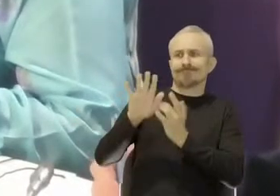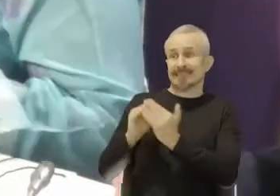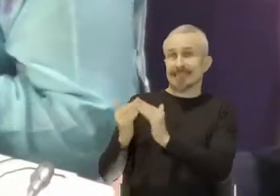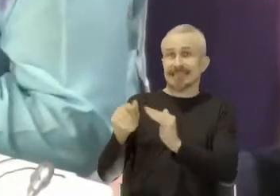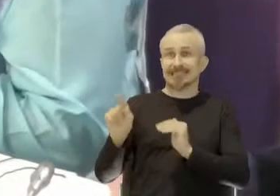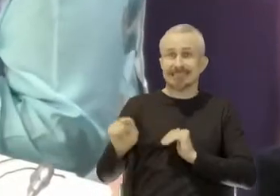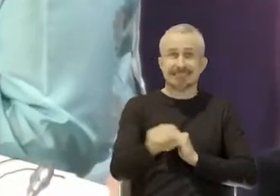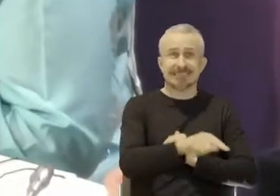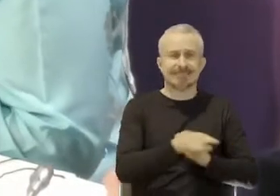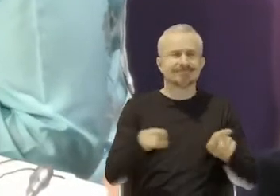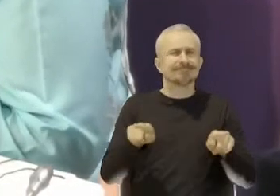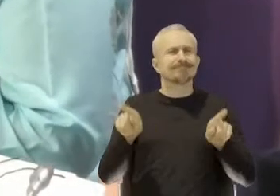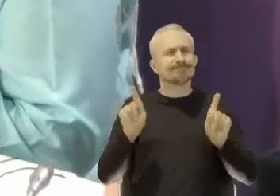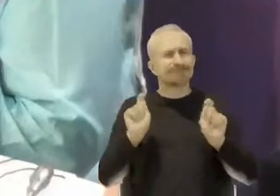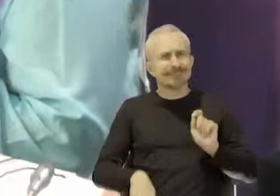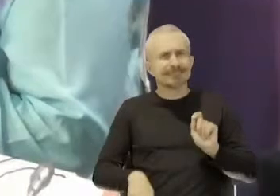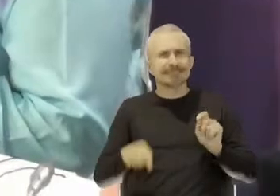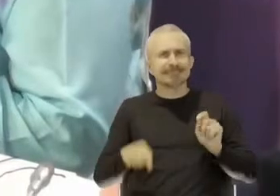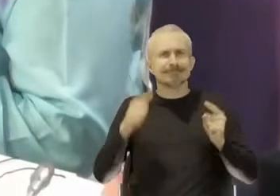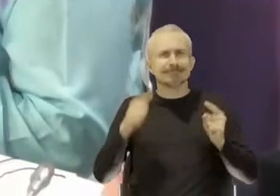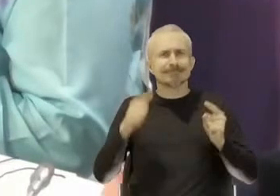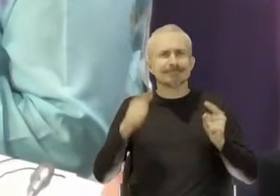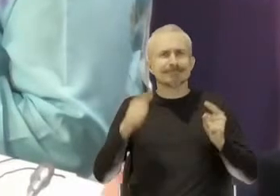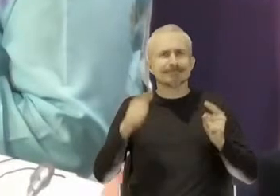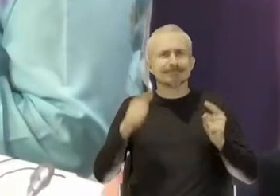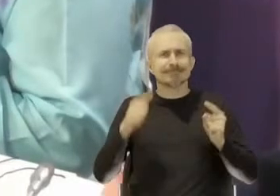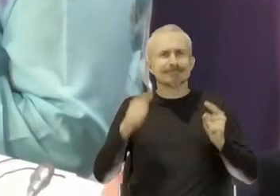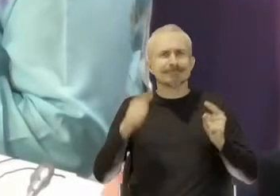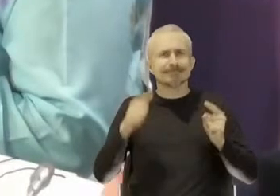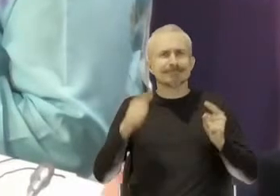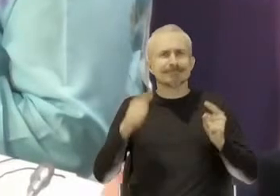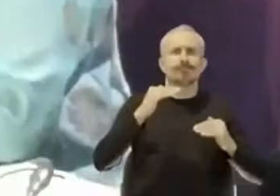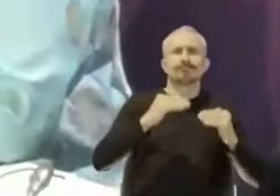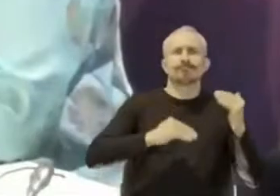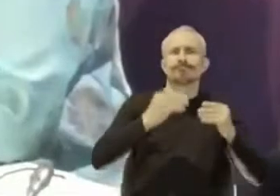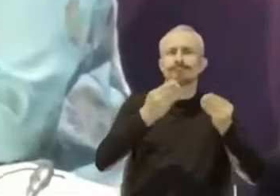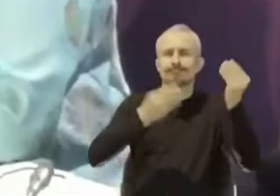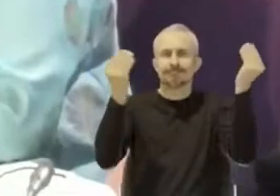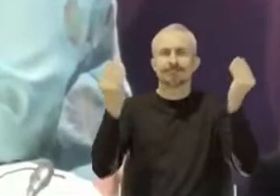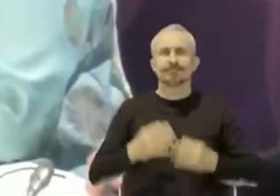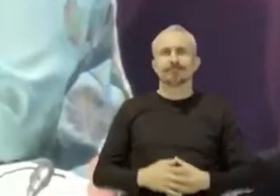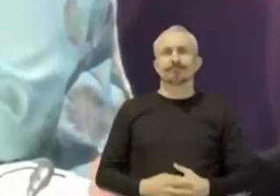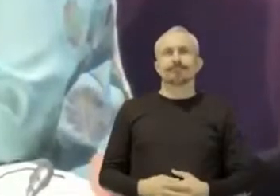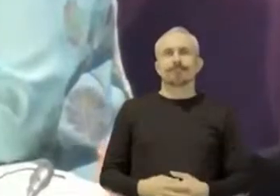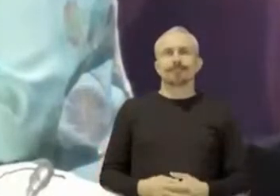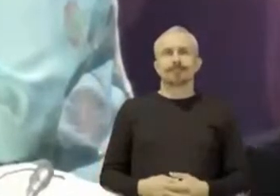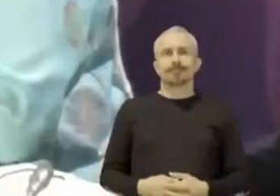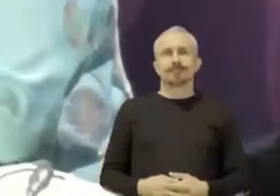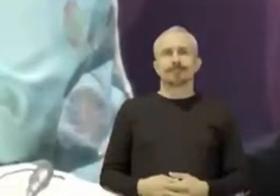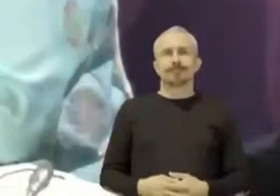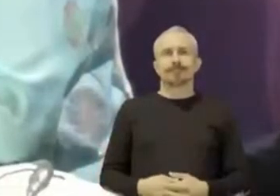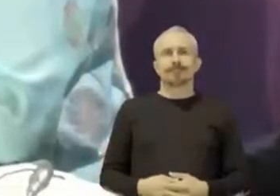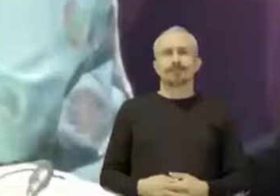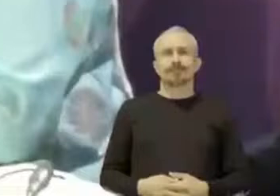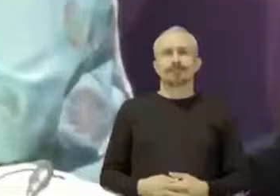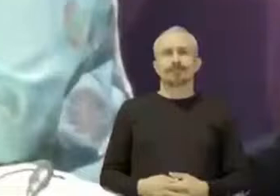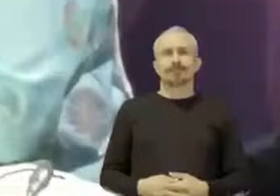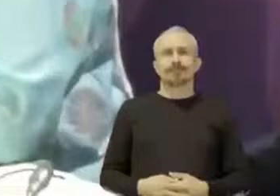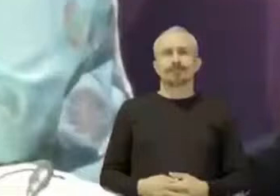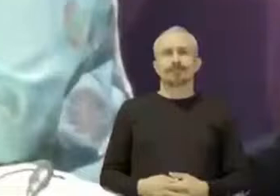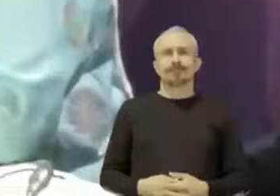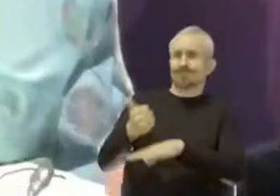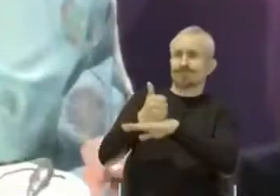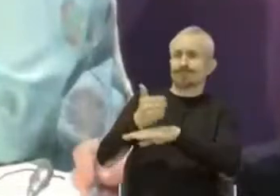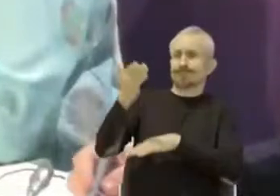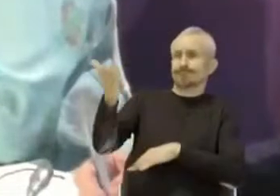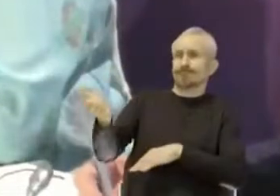by the President of Ecosoc, the President of United Nations General Assembly, His Excellency Mr. Abdullah Shahid, convened a